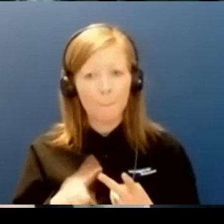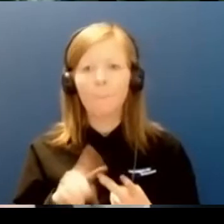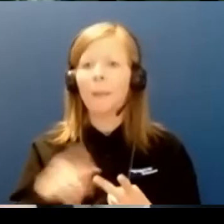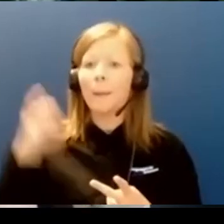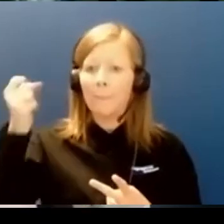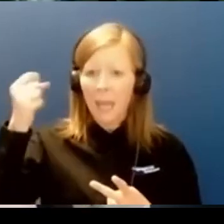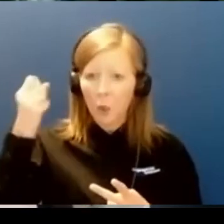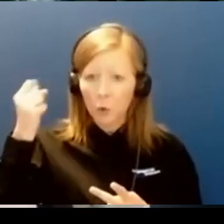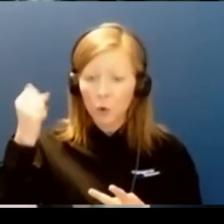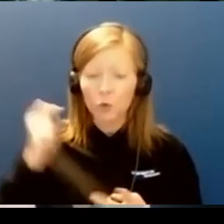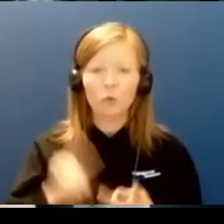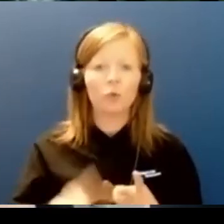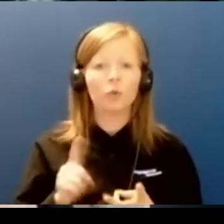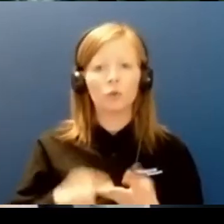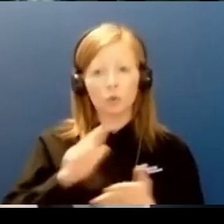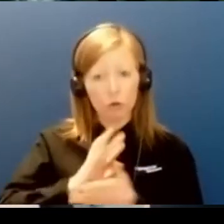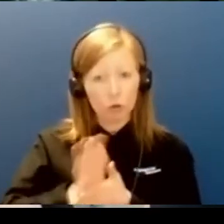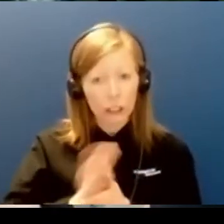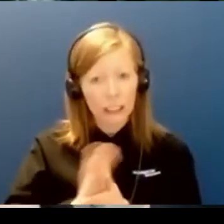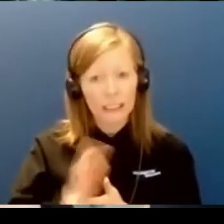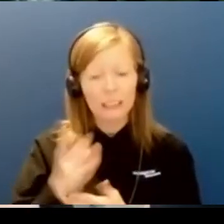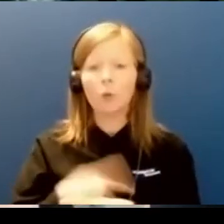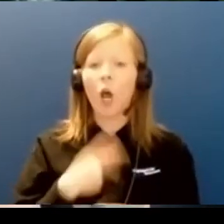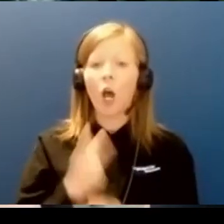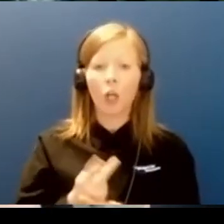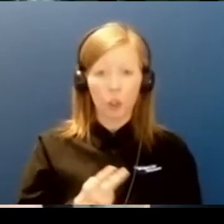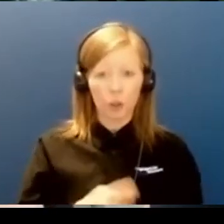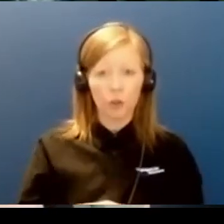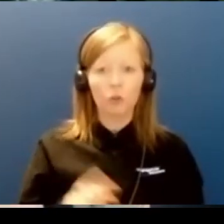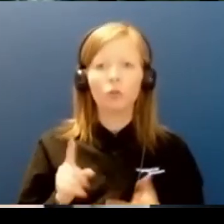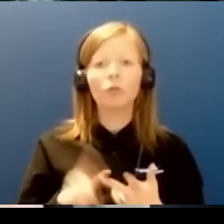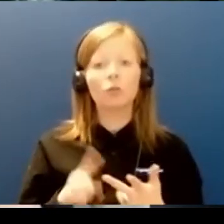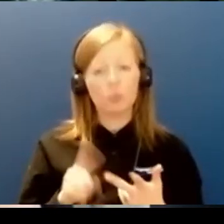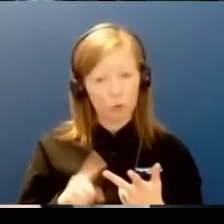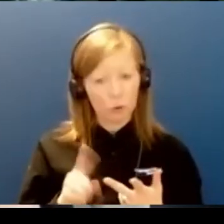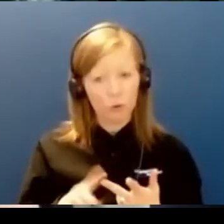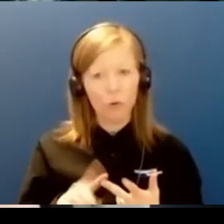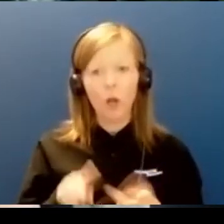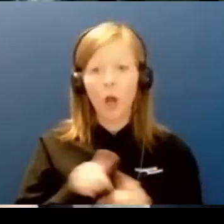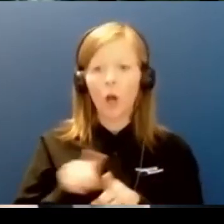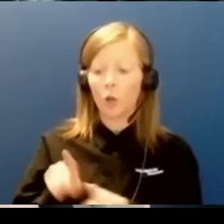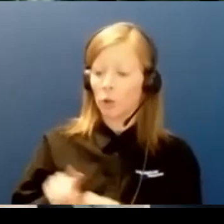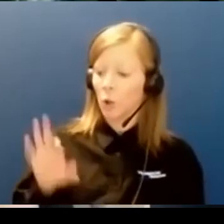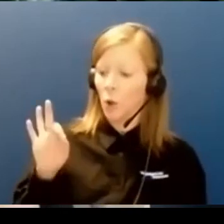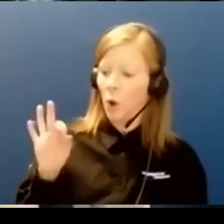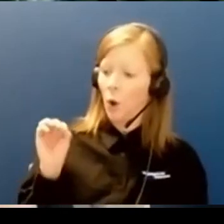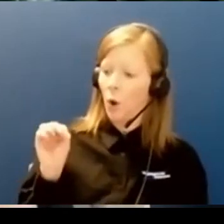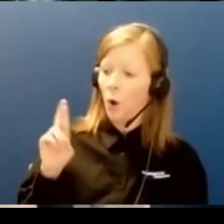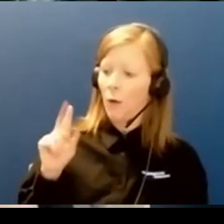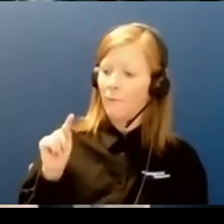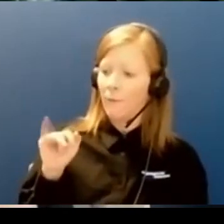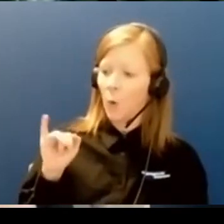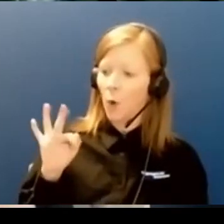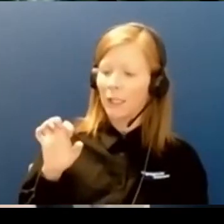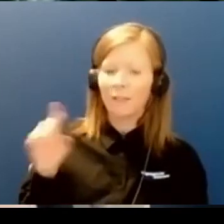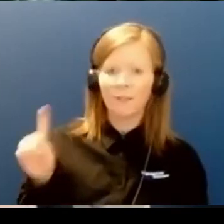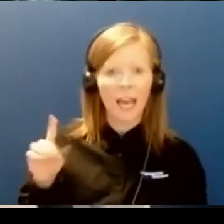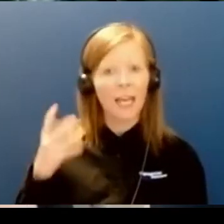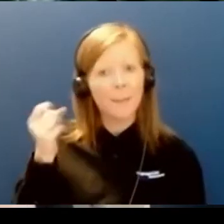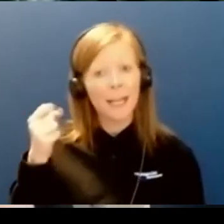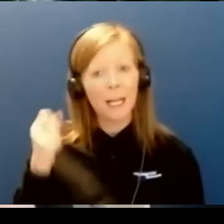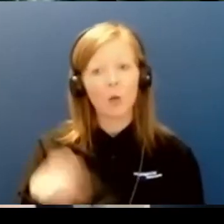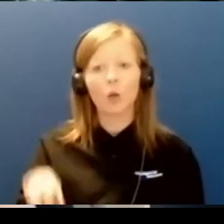milks, cheese products. And that's also goes for the fortified milks as well, like almond milk, rice milk as